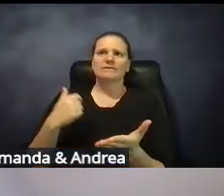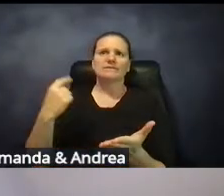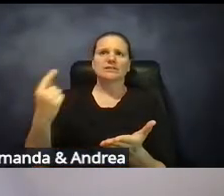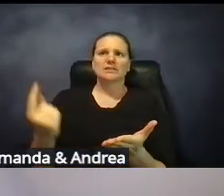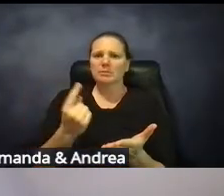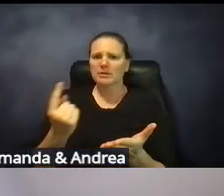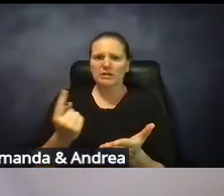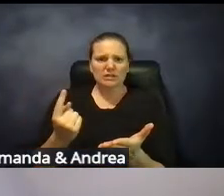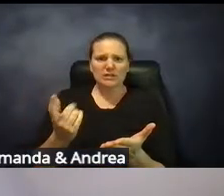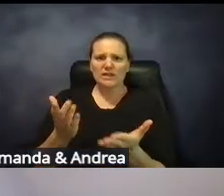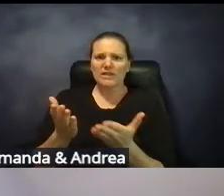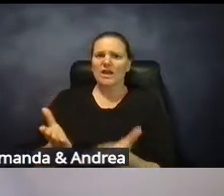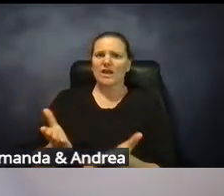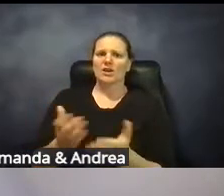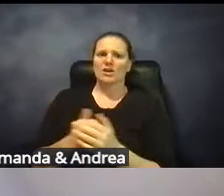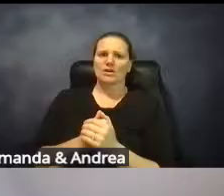that